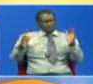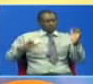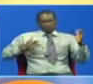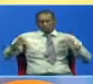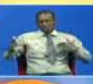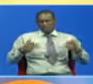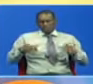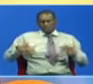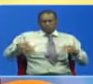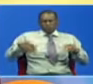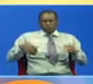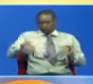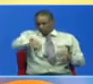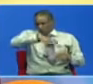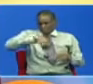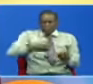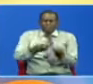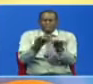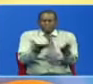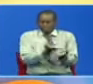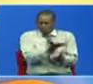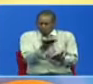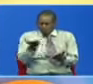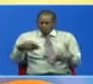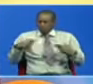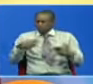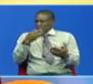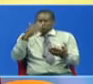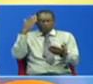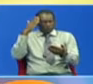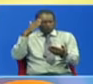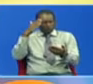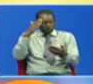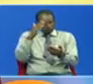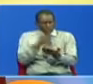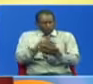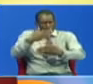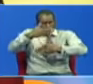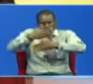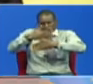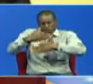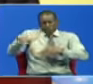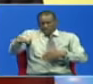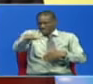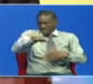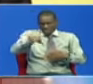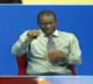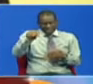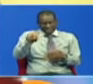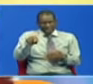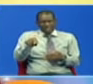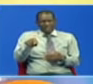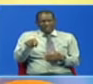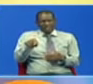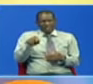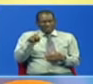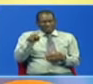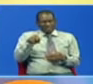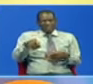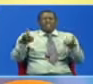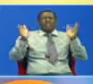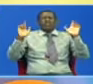Most of these positives that we pick up at these border points turn out to be truck